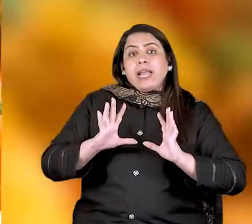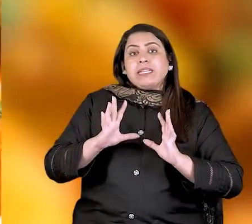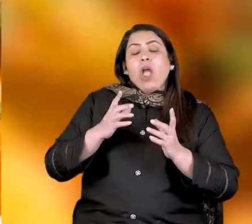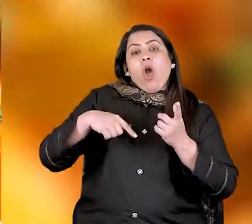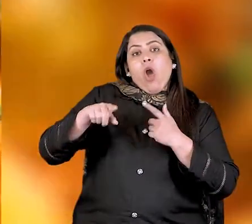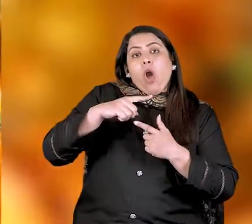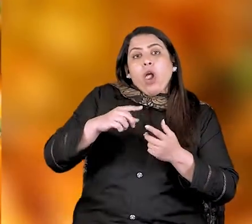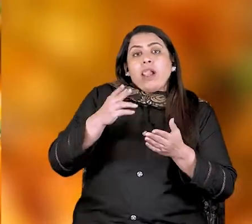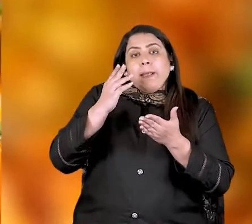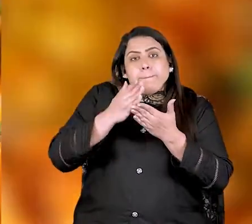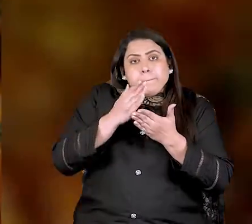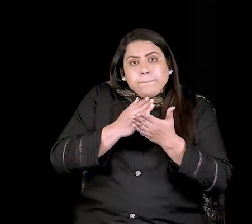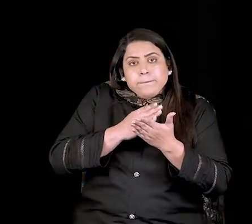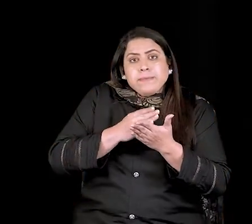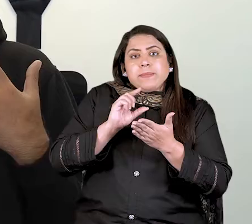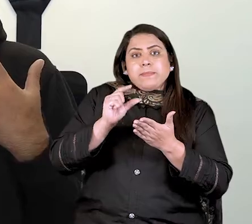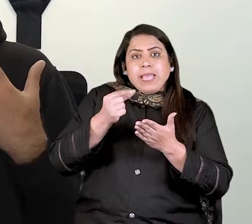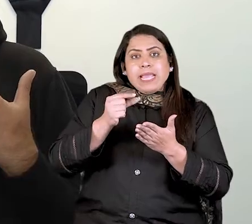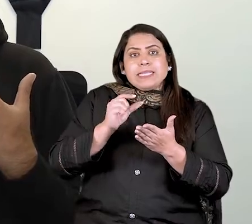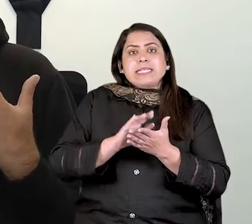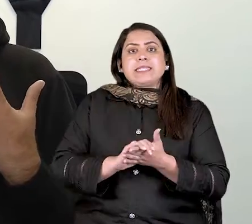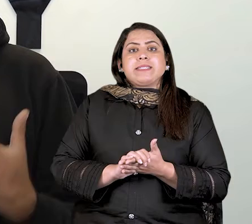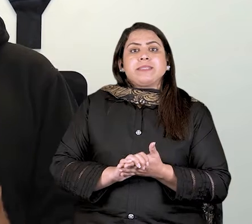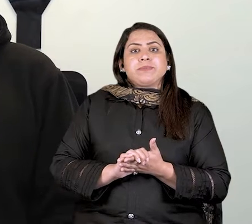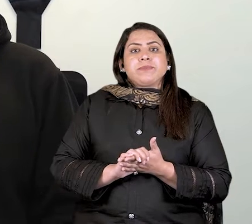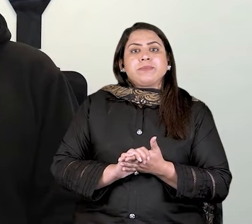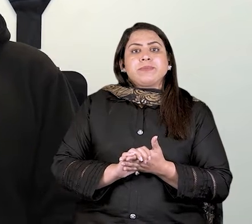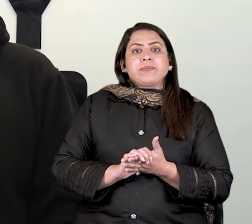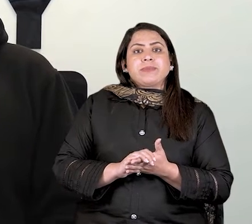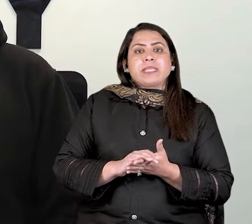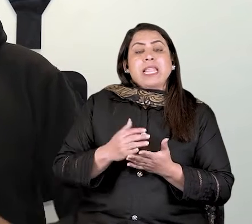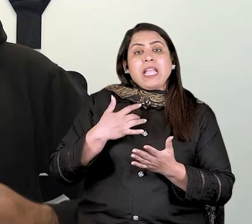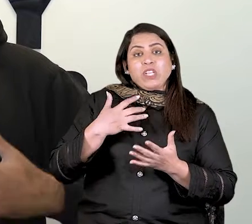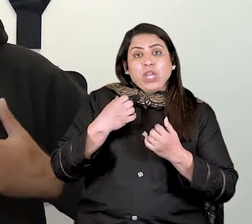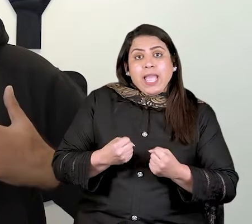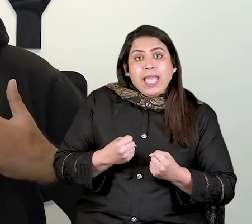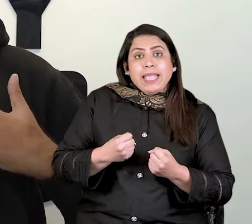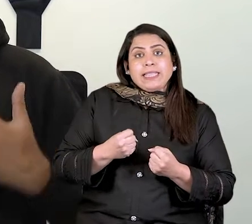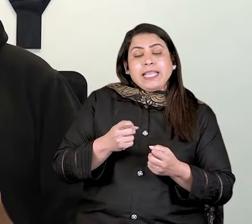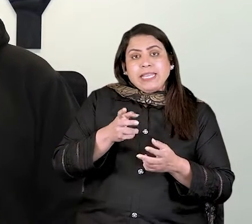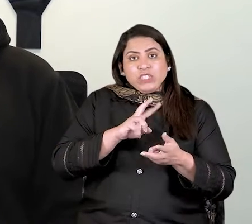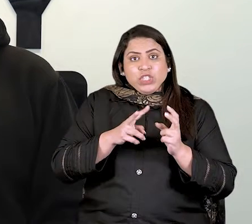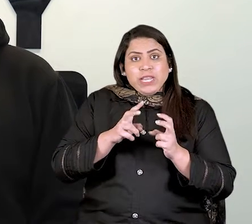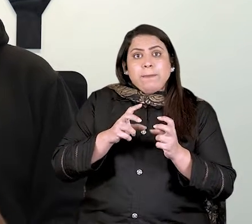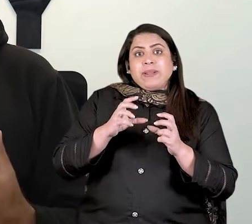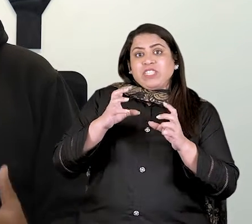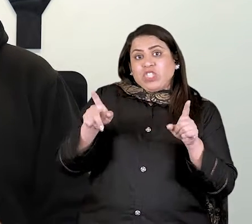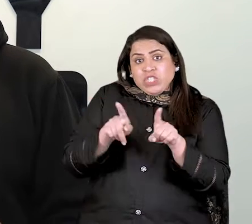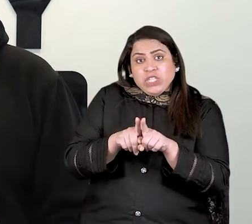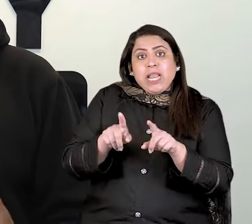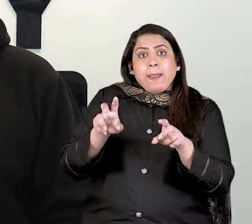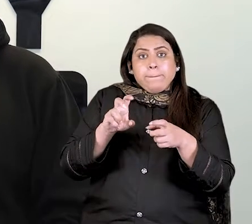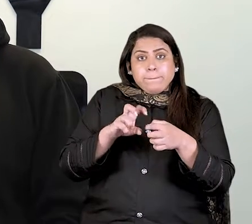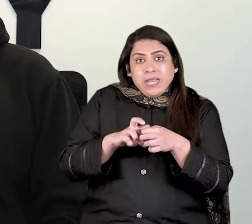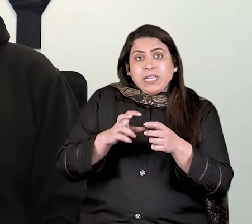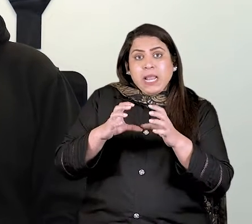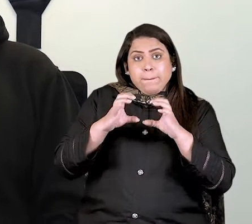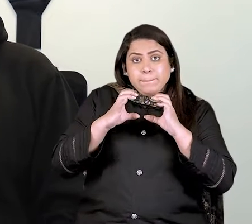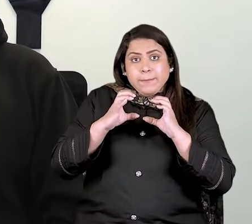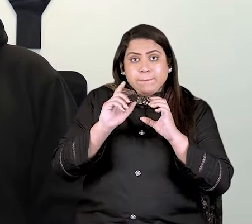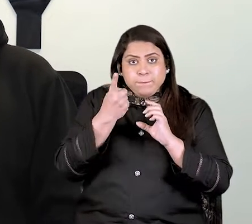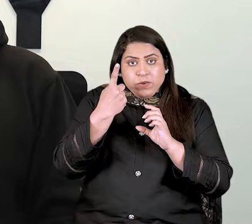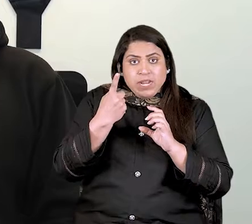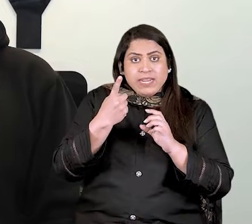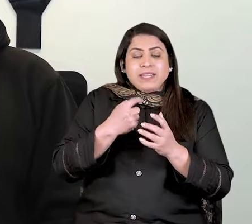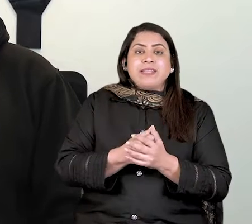burgers, or it was doing pizzas. And I've always been, unless I was into the Italian chef or something like that,